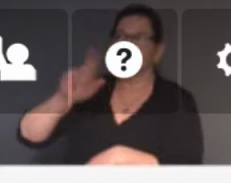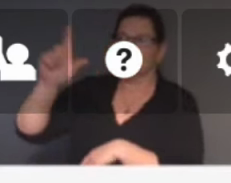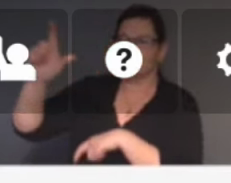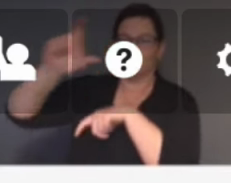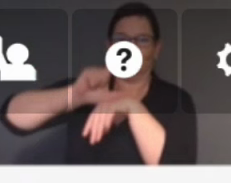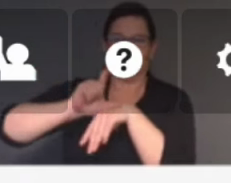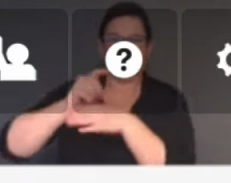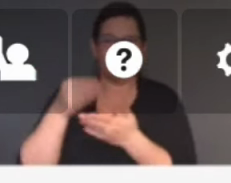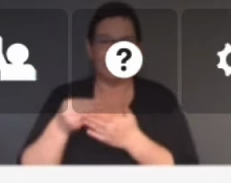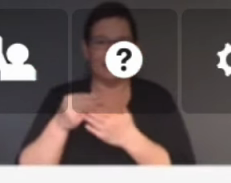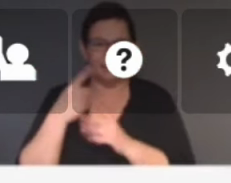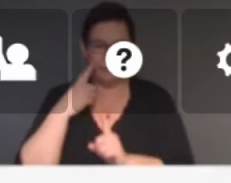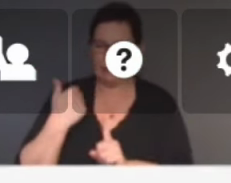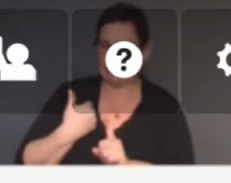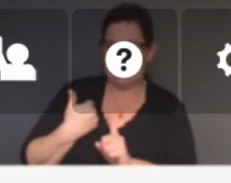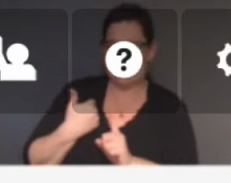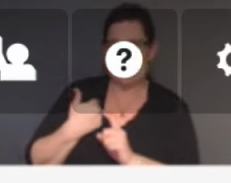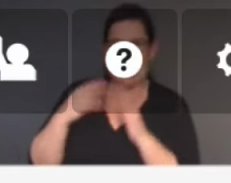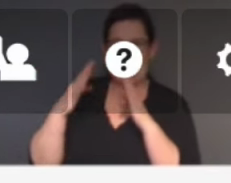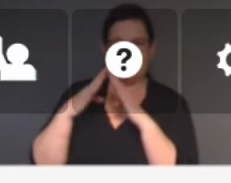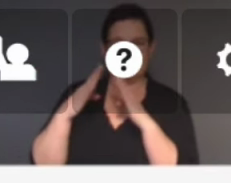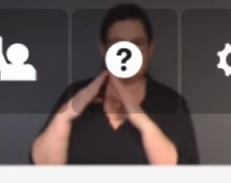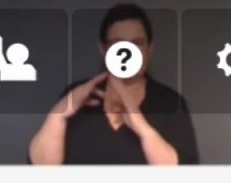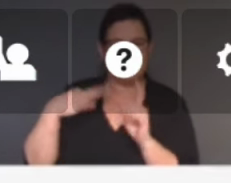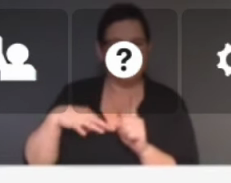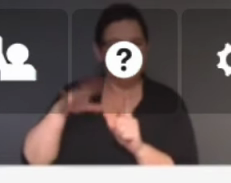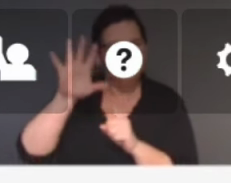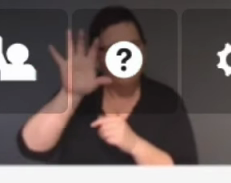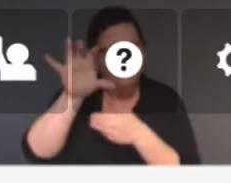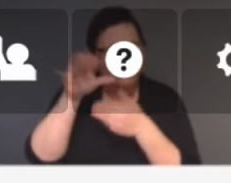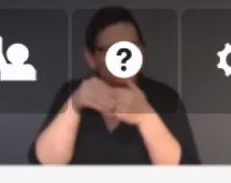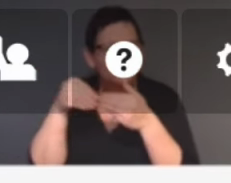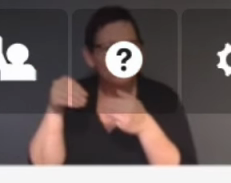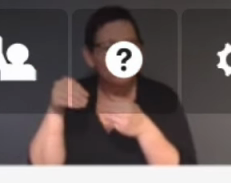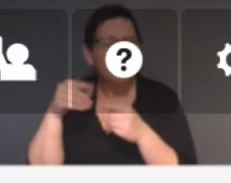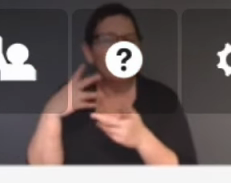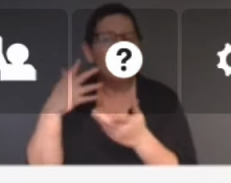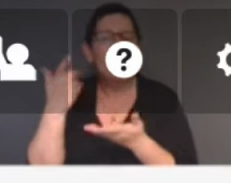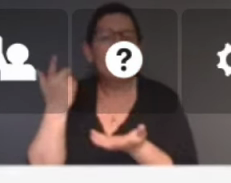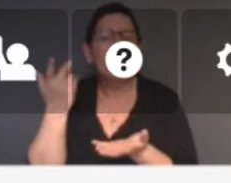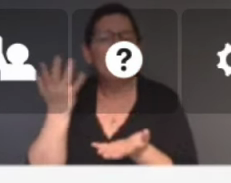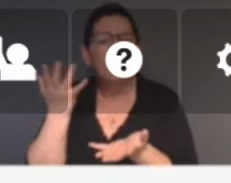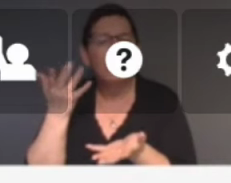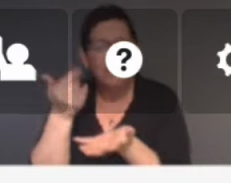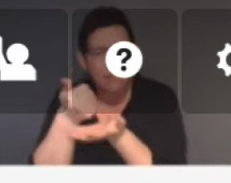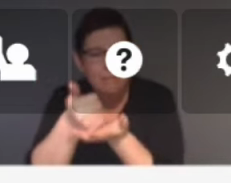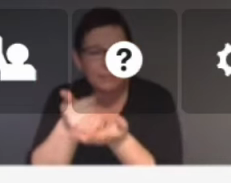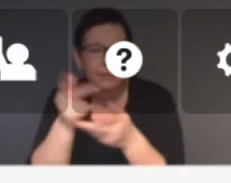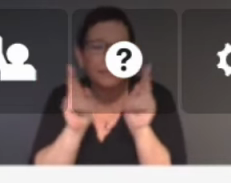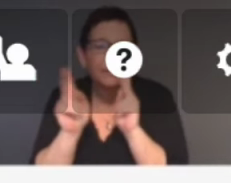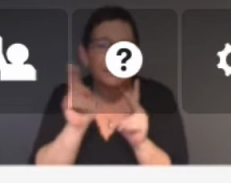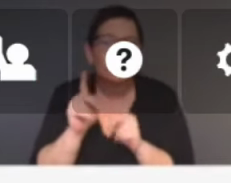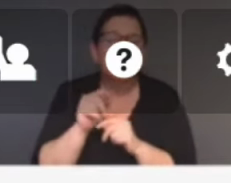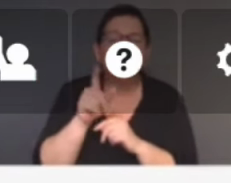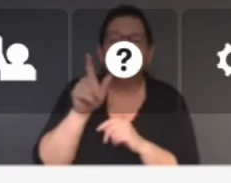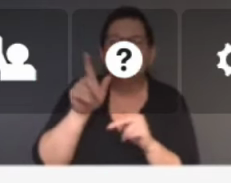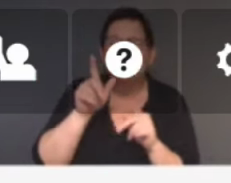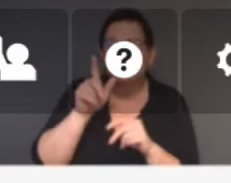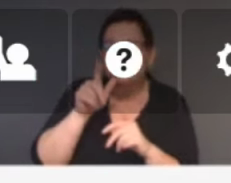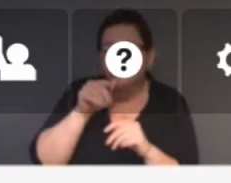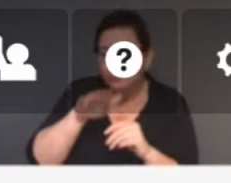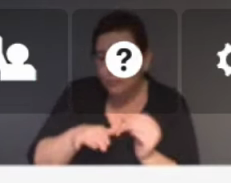15 years or older who are in the following situation. Their adjusted net income, including world